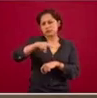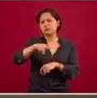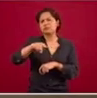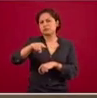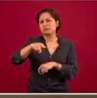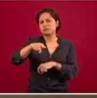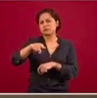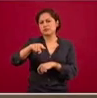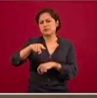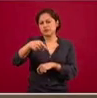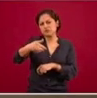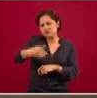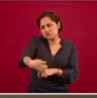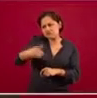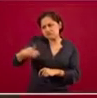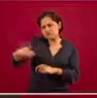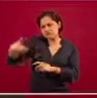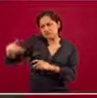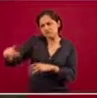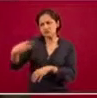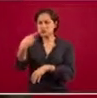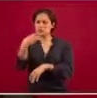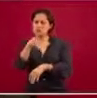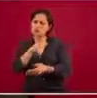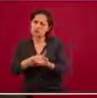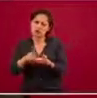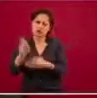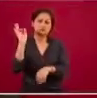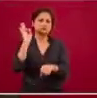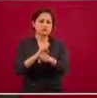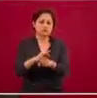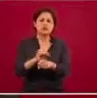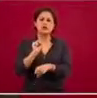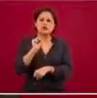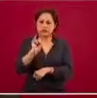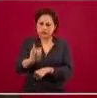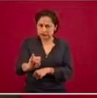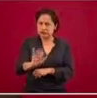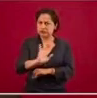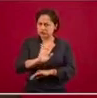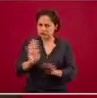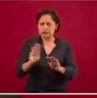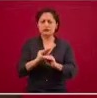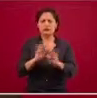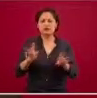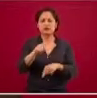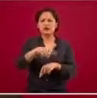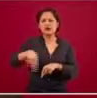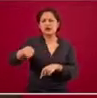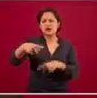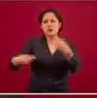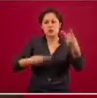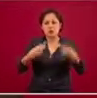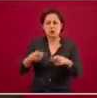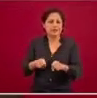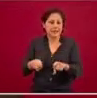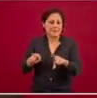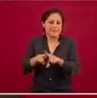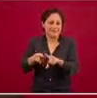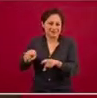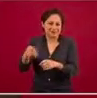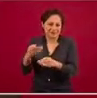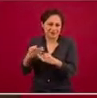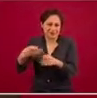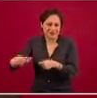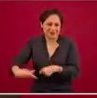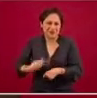polite, and of course that are a result of the right to petition that we have in this country. But basically they all have the